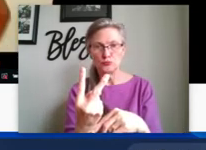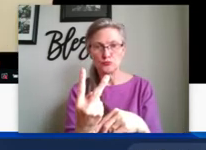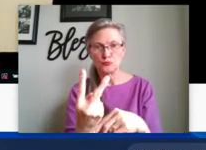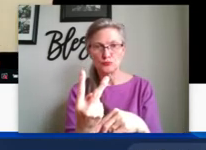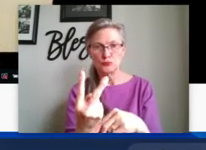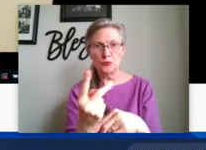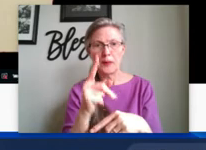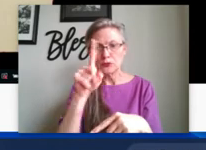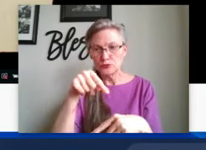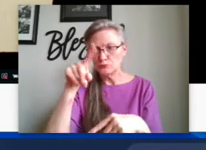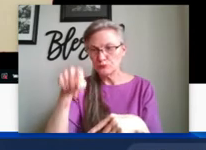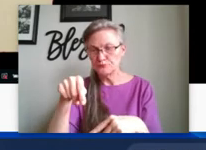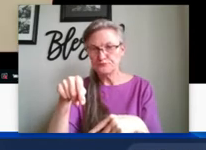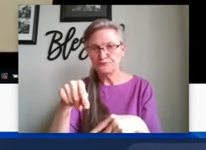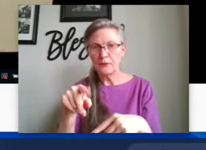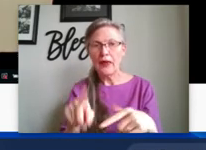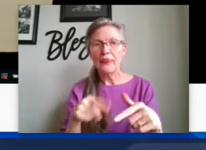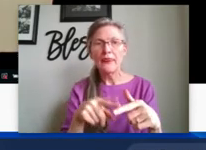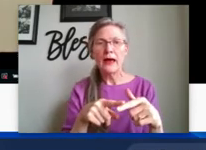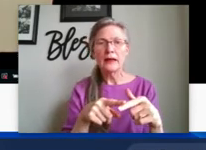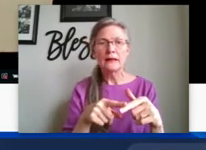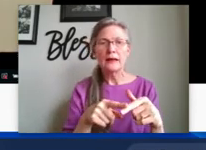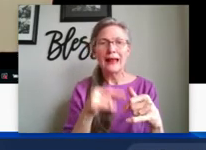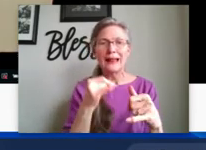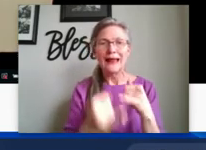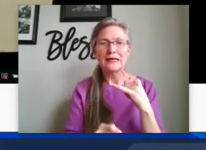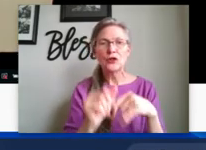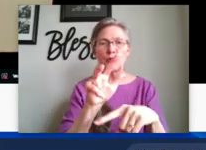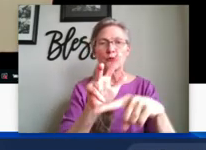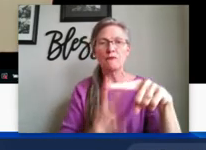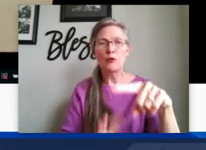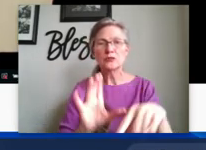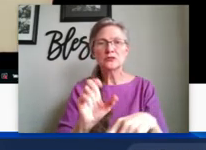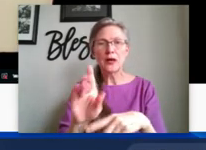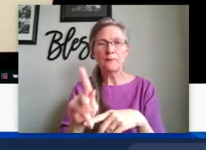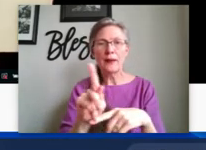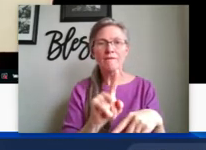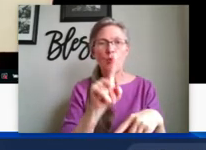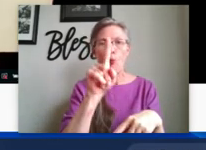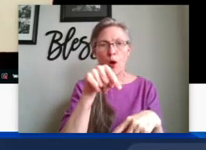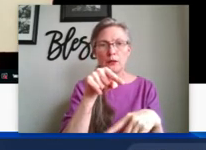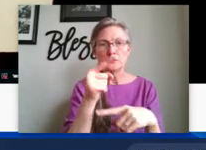So I'll make 2 tallies here. And then our last section is 3/4 cup. So I've got 1,